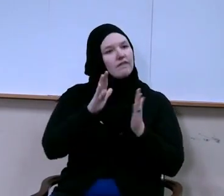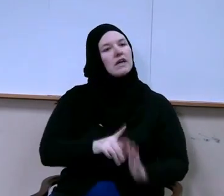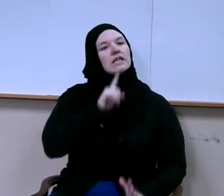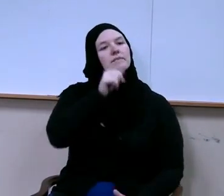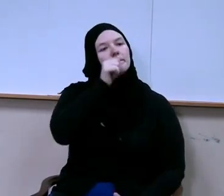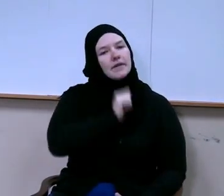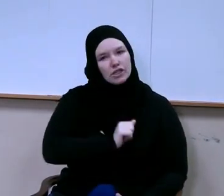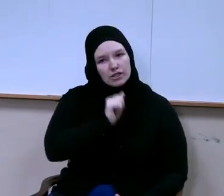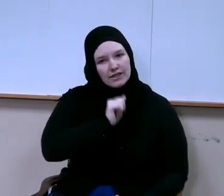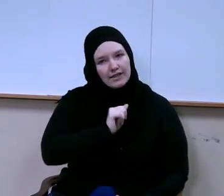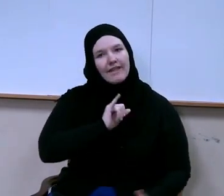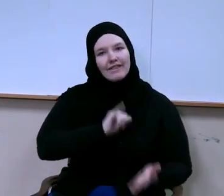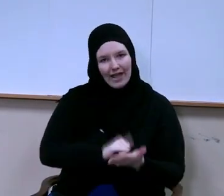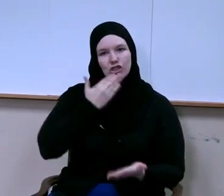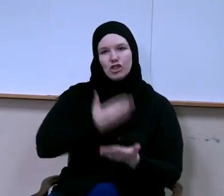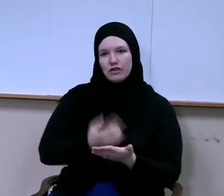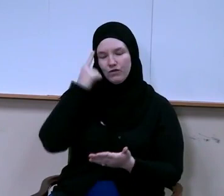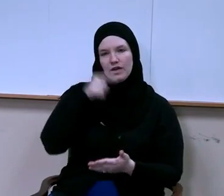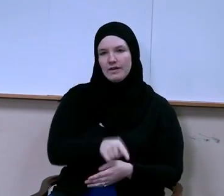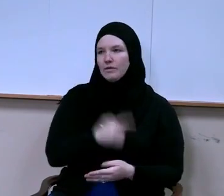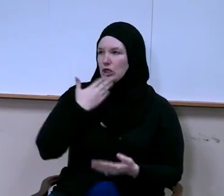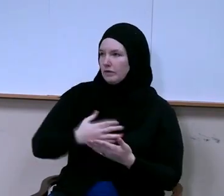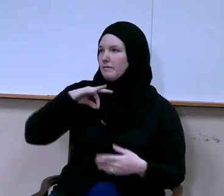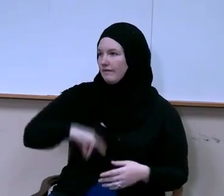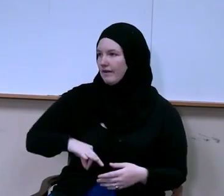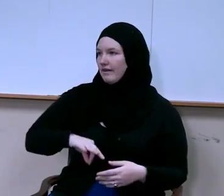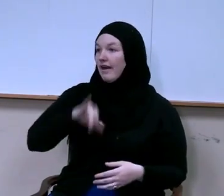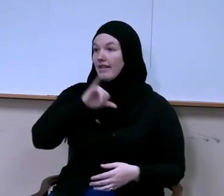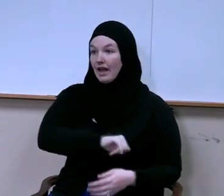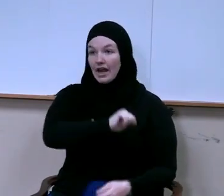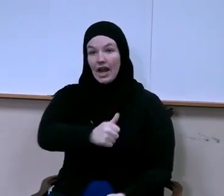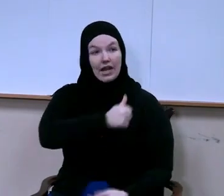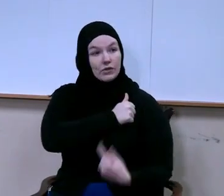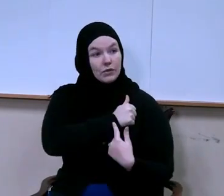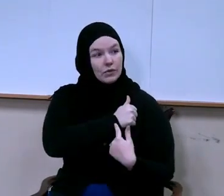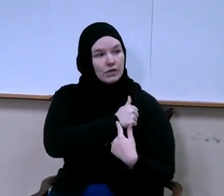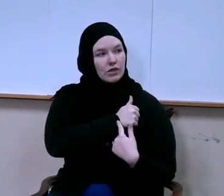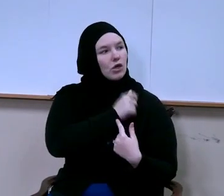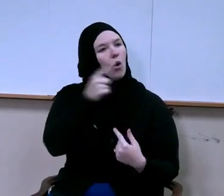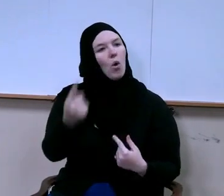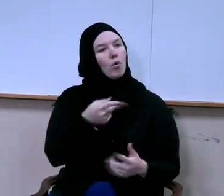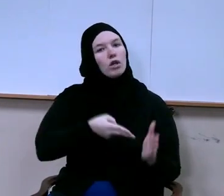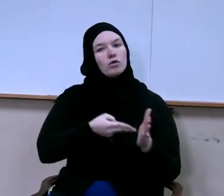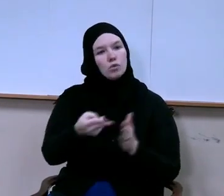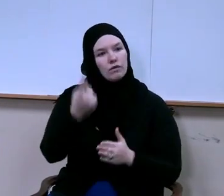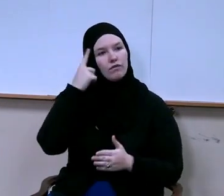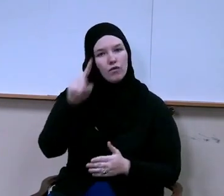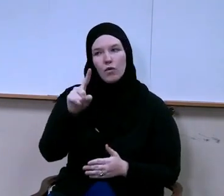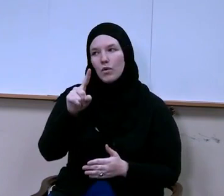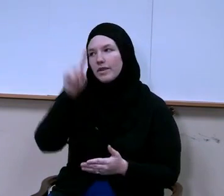and this is good for him. And this, meaning this attitude, is only true for the